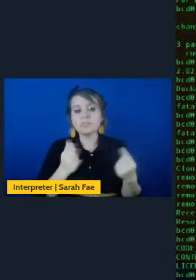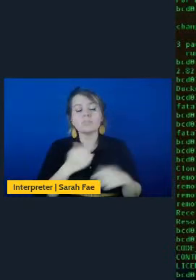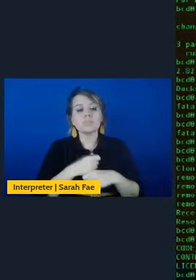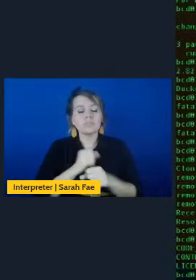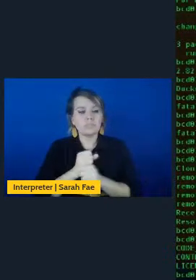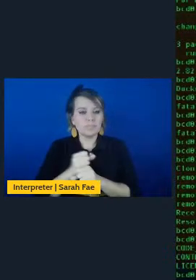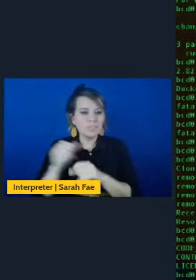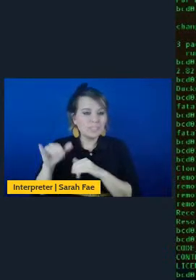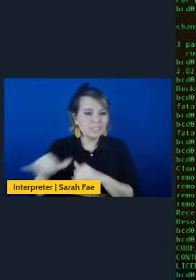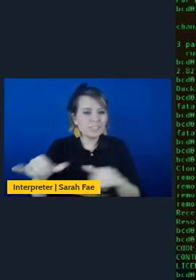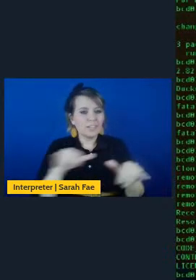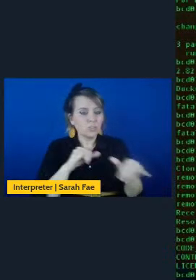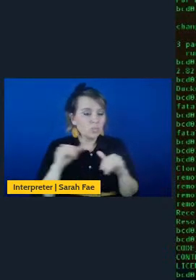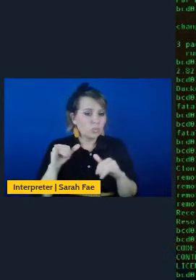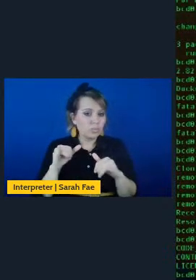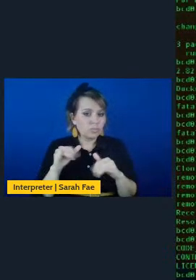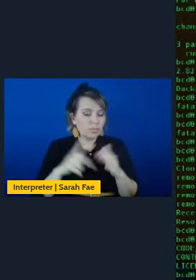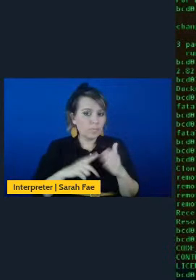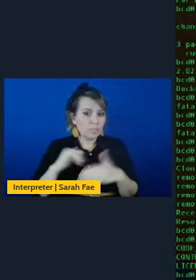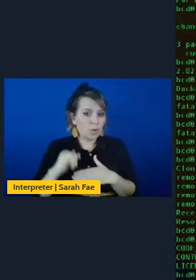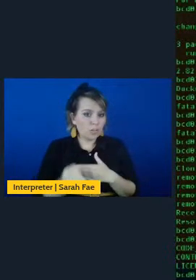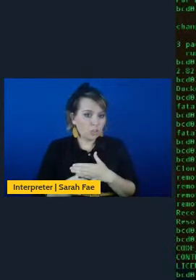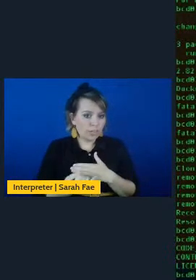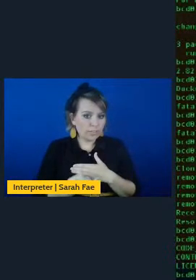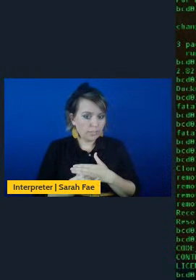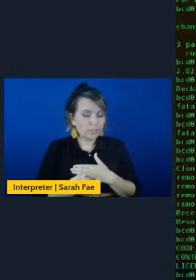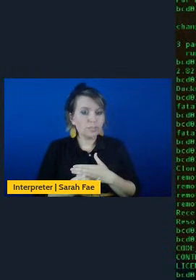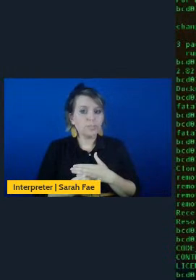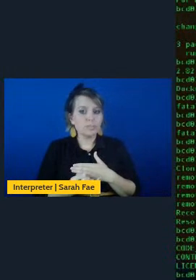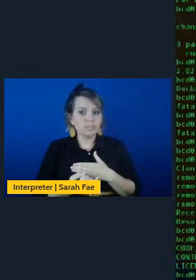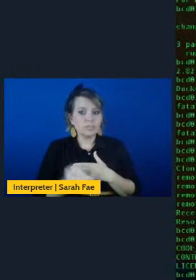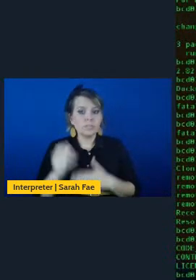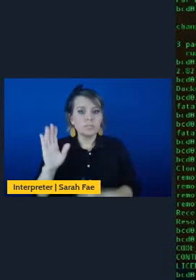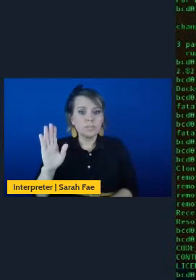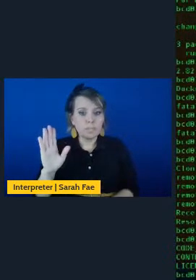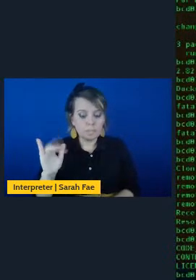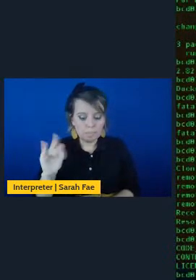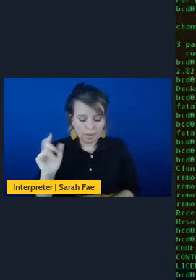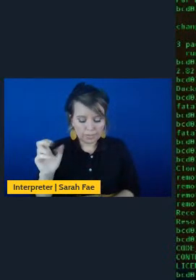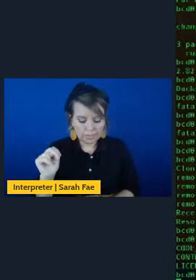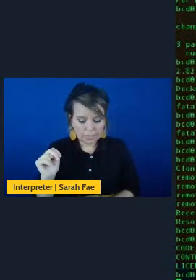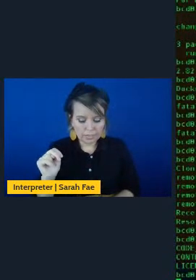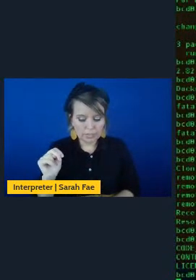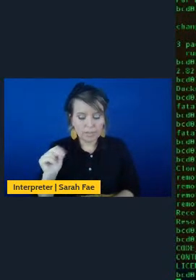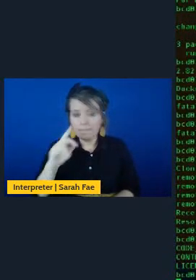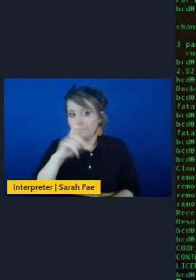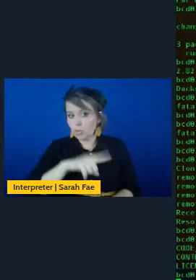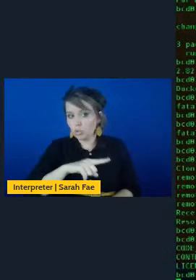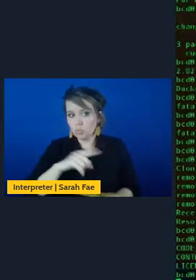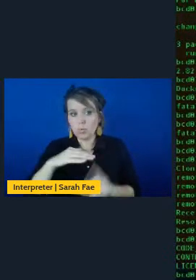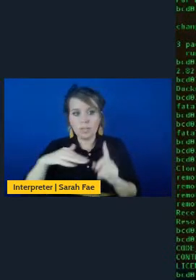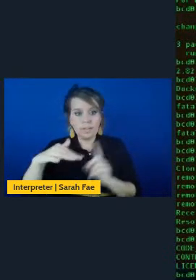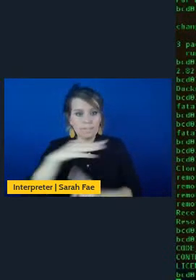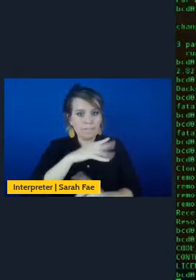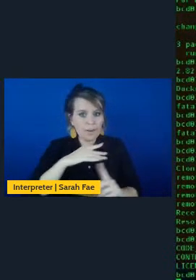Python project, and we will create a Python virtual environment.